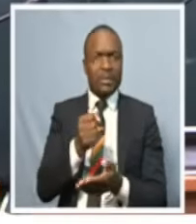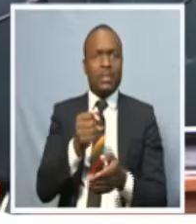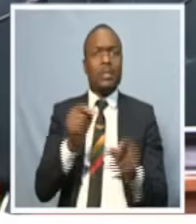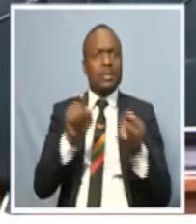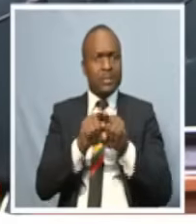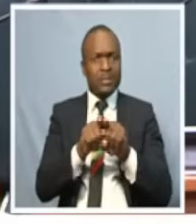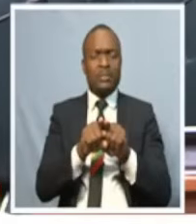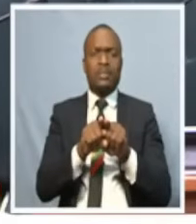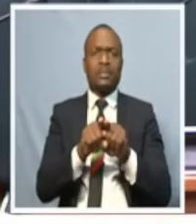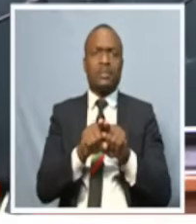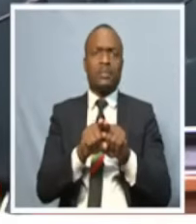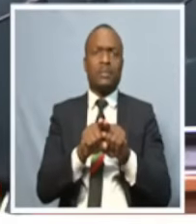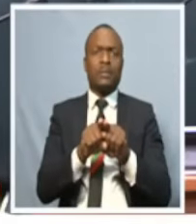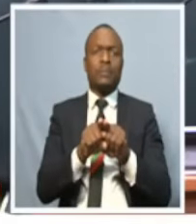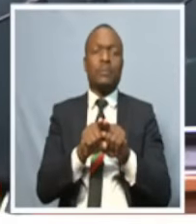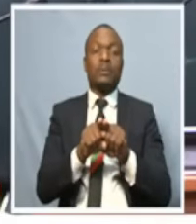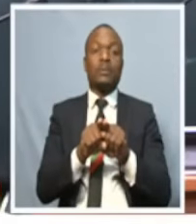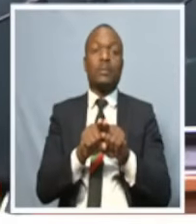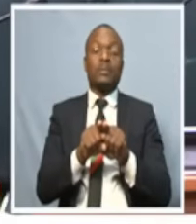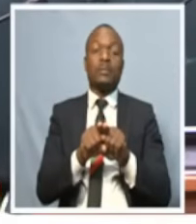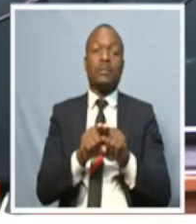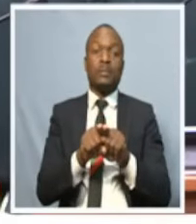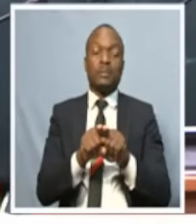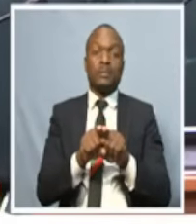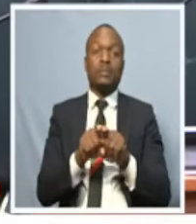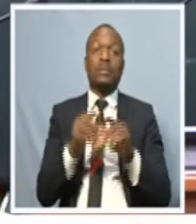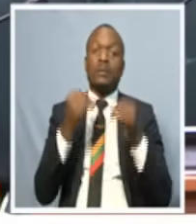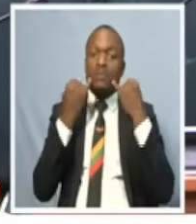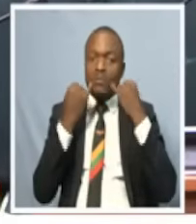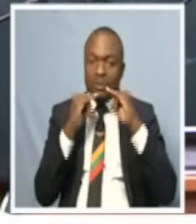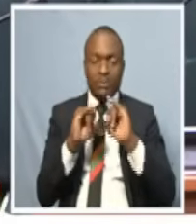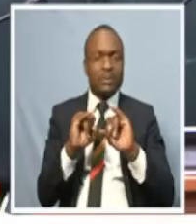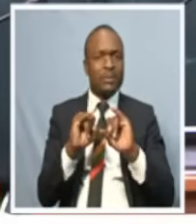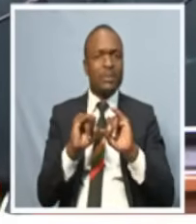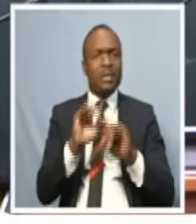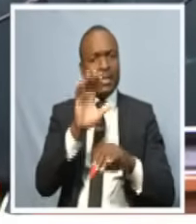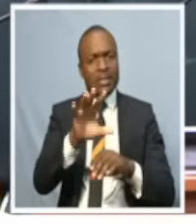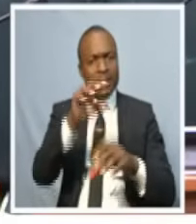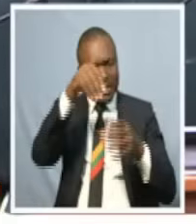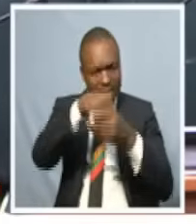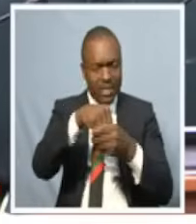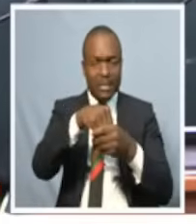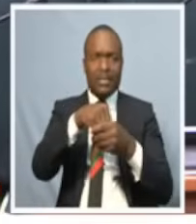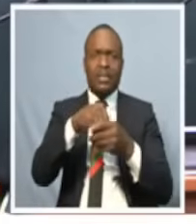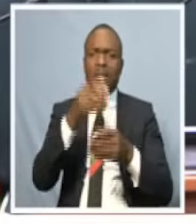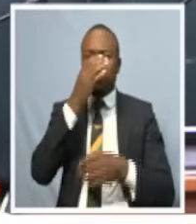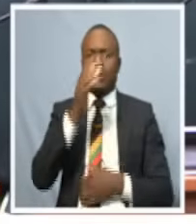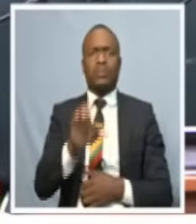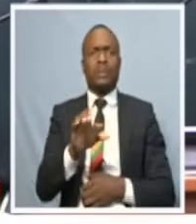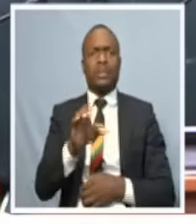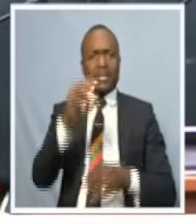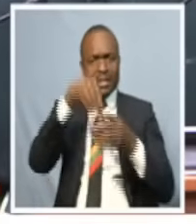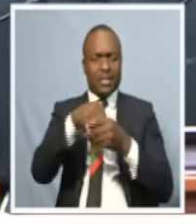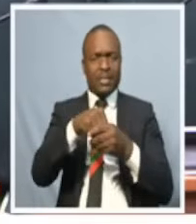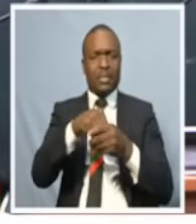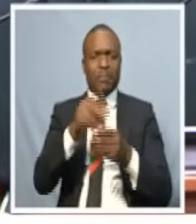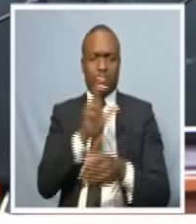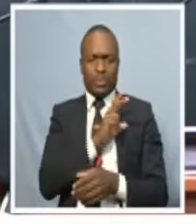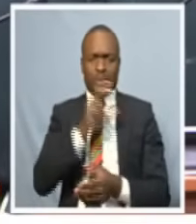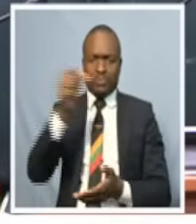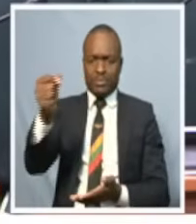database based the recruitment in health, there was corruption. There was corruption in the police